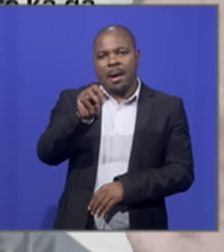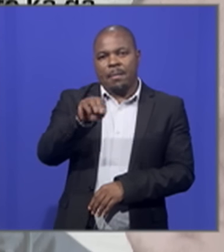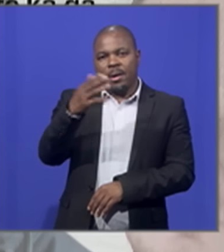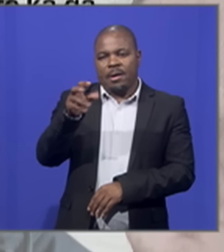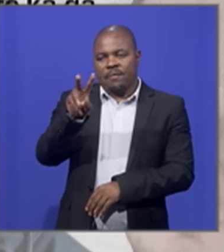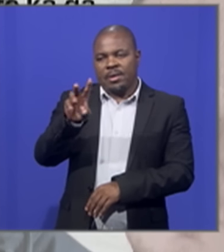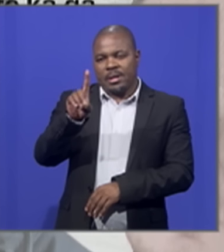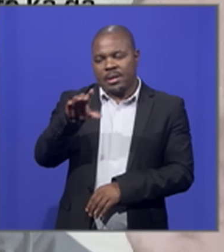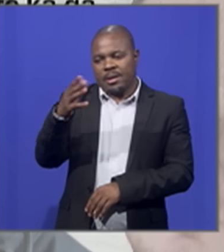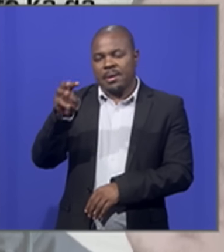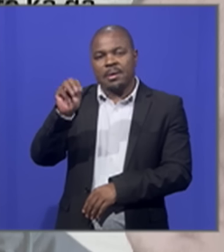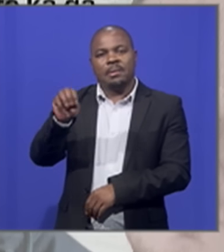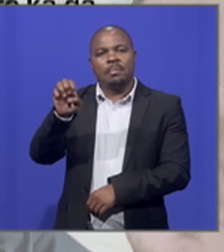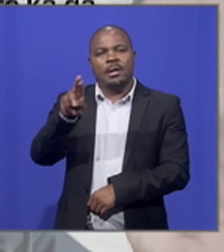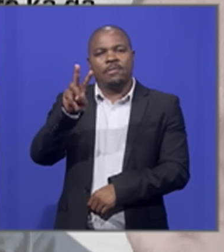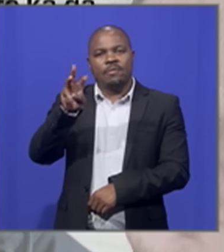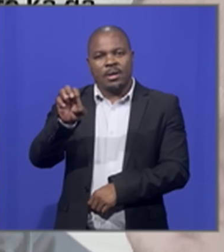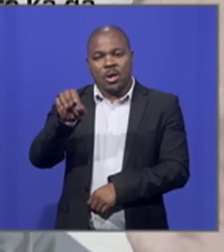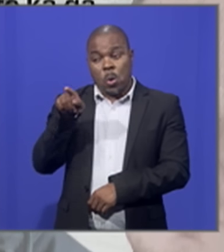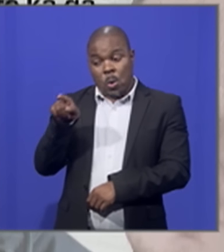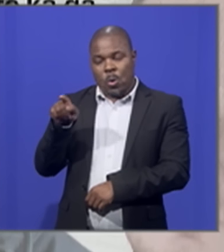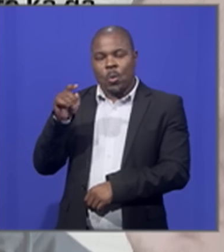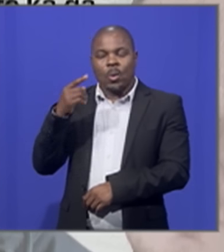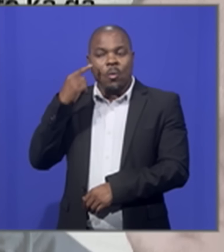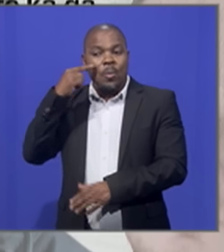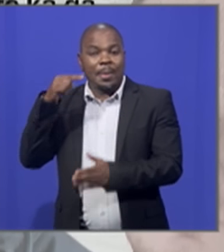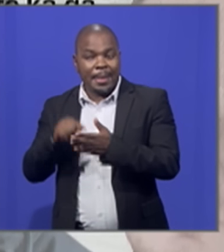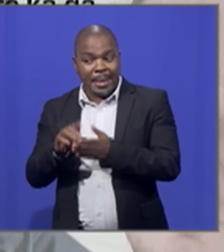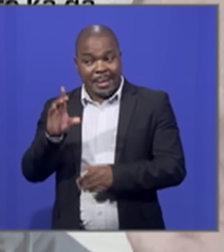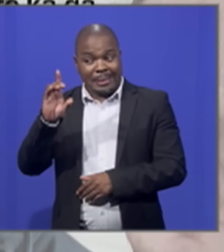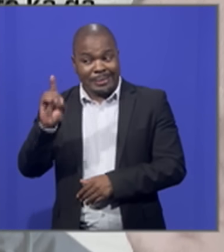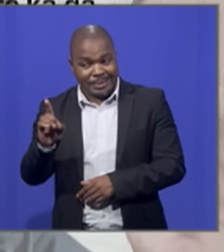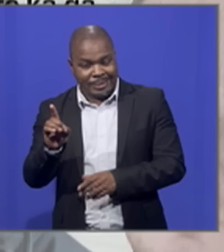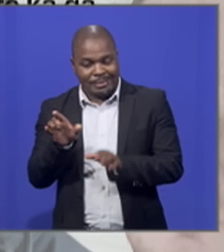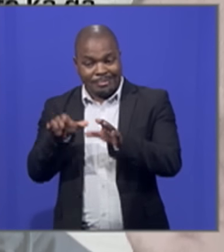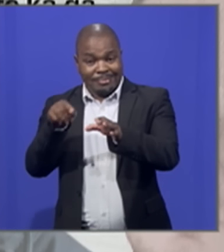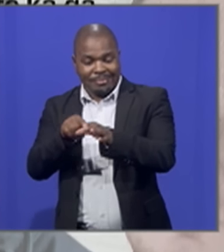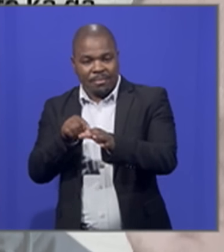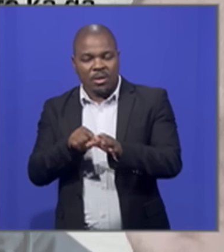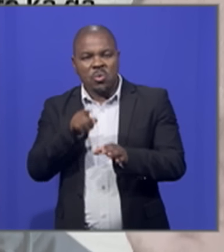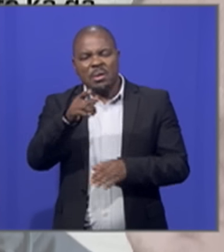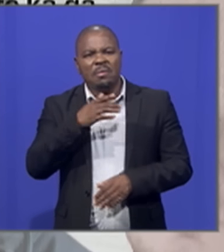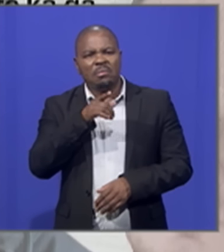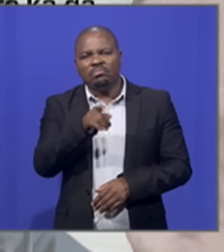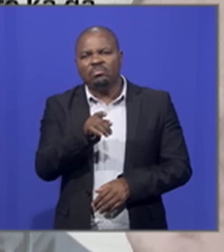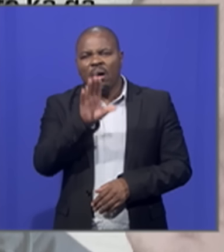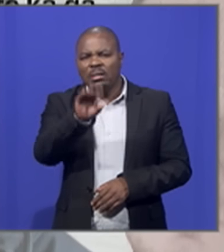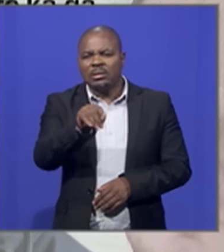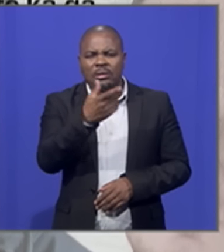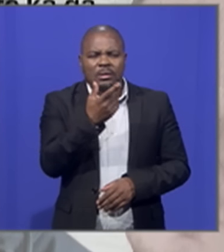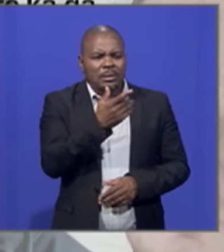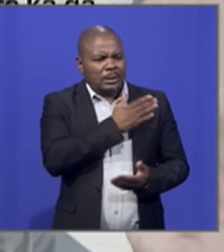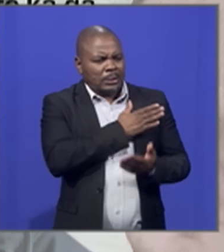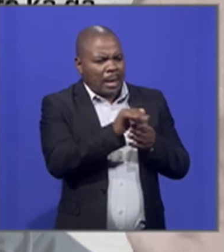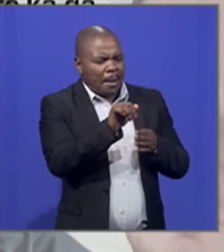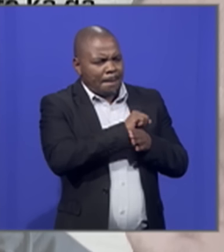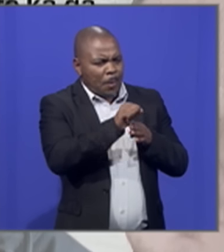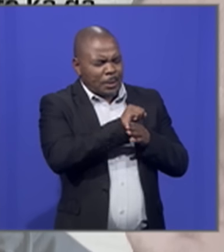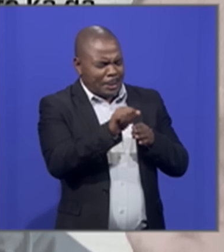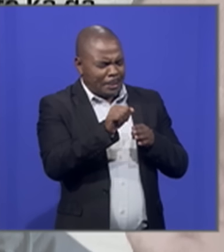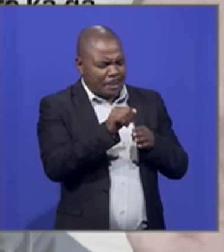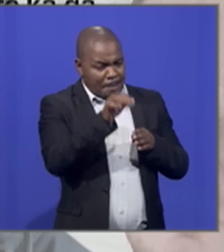e le Hlatse D ka khomišeneng ya Madlanka gomme re a botšiša gore na maikutlo a gagwe ke afe ka ga maphodisa a wa fiwago tlhahlo